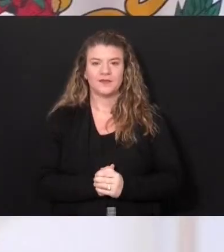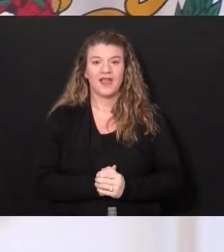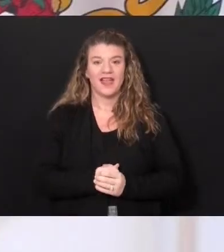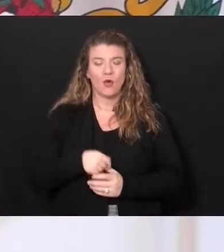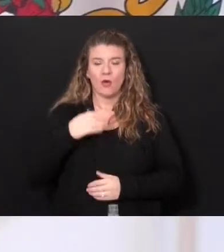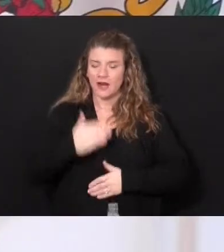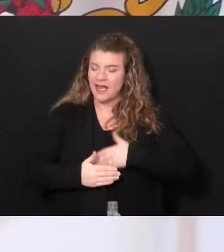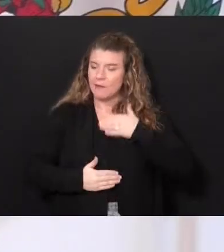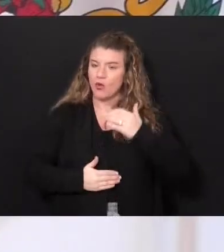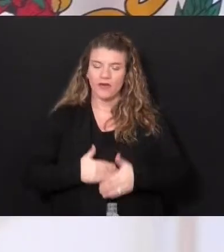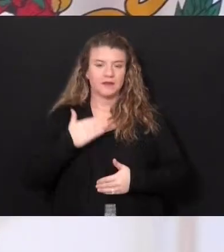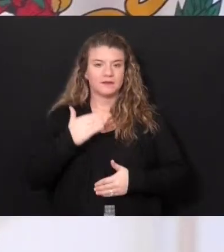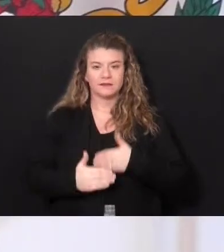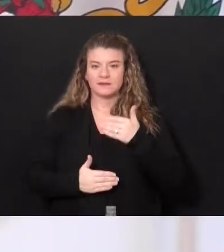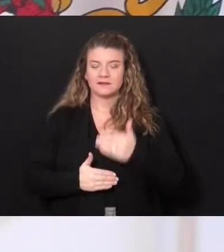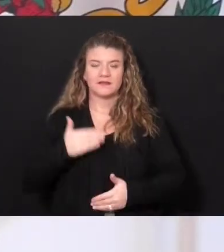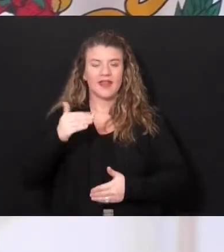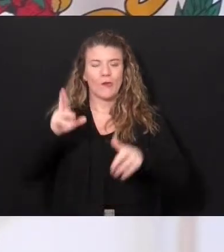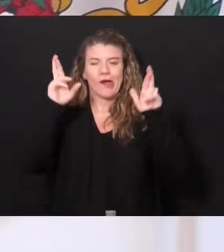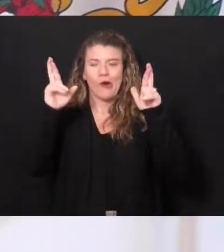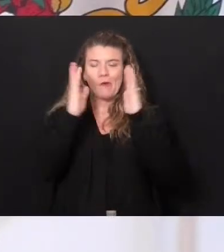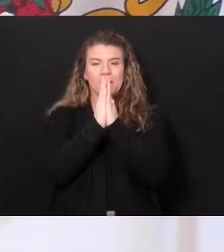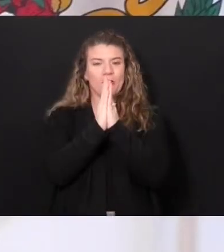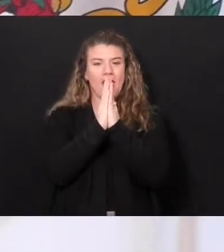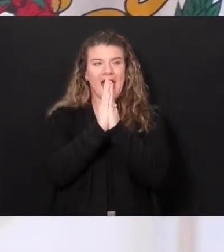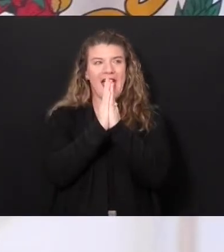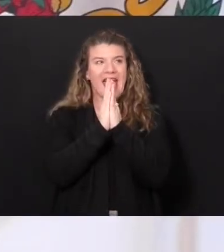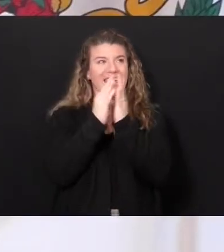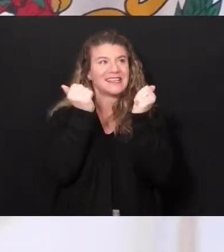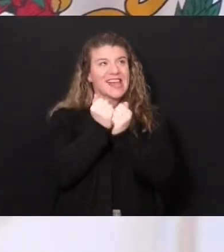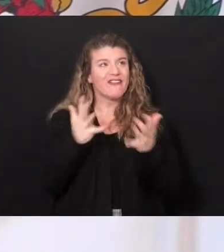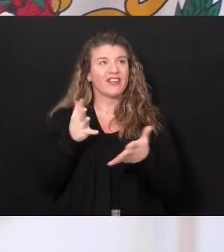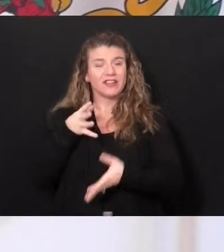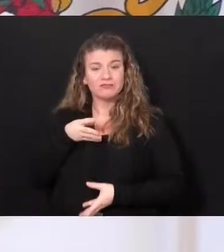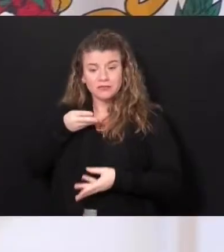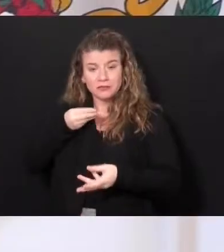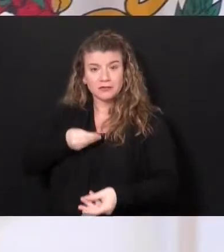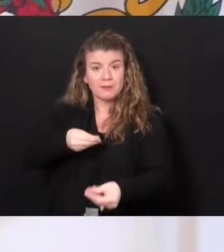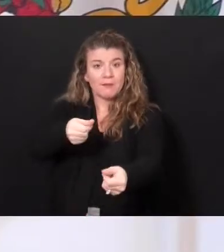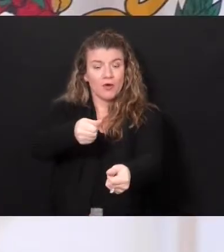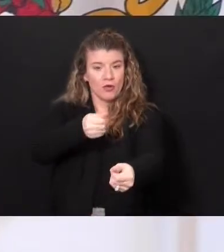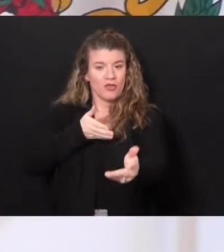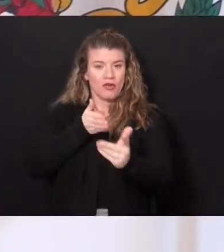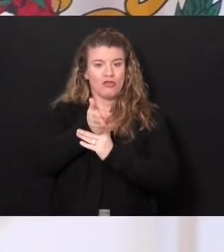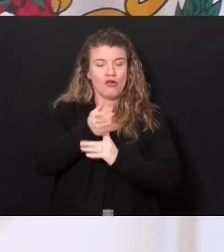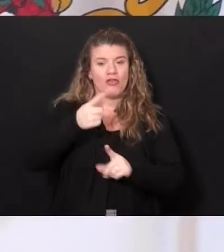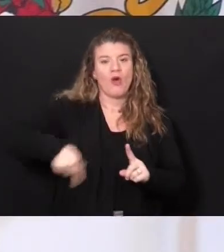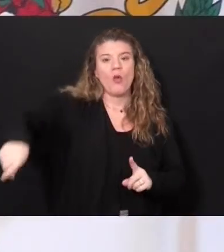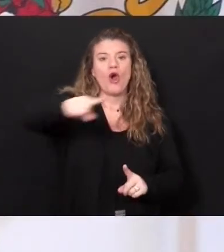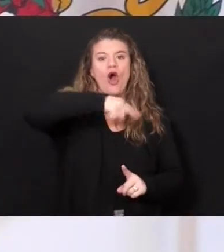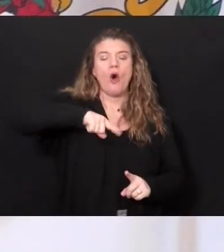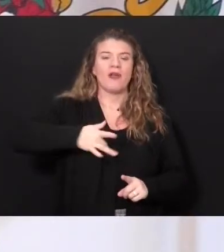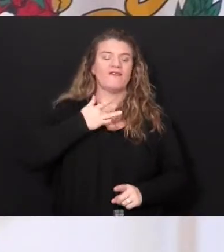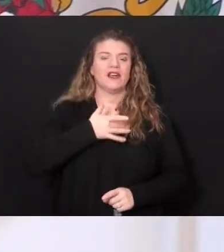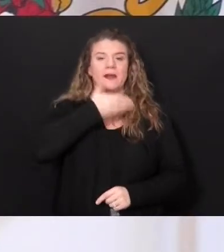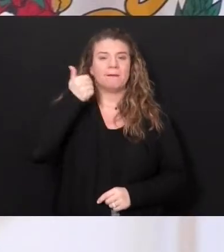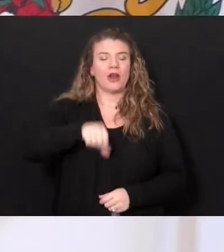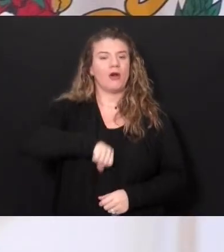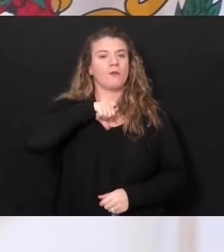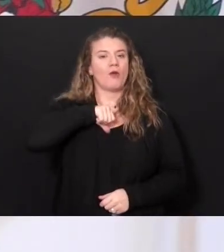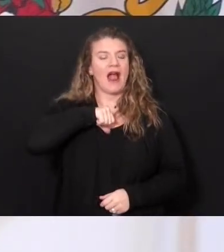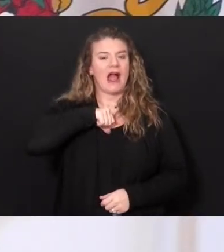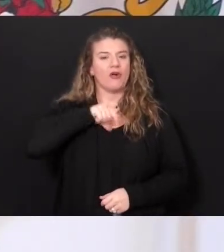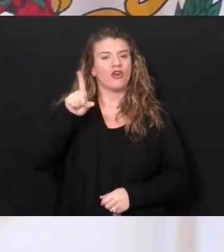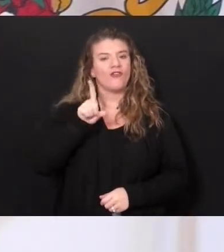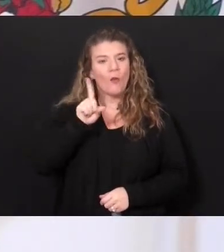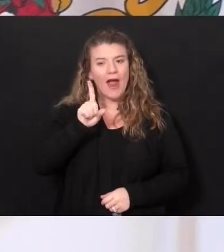ball moving, and hope and pray as we ride off into the sunset, everybody in West Virginia will be feeling better and be prouder of who you are,